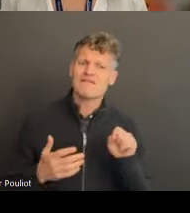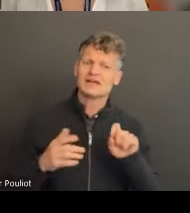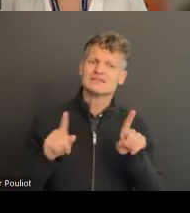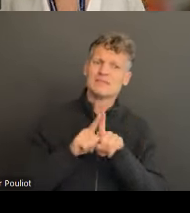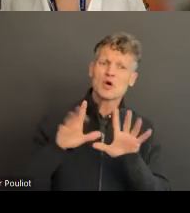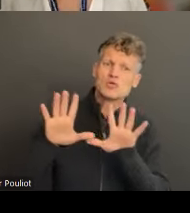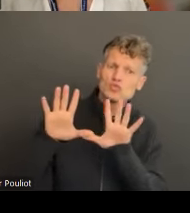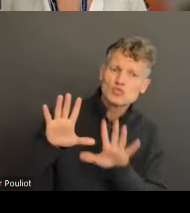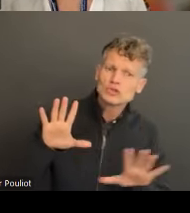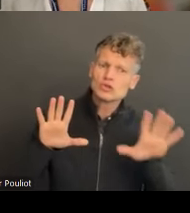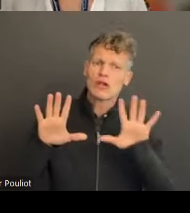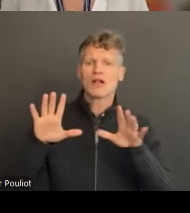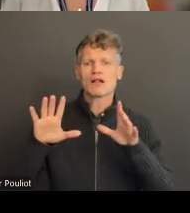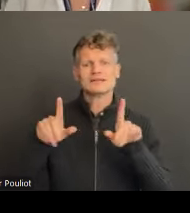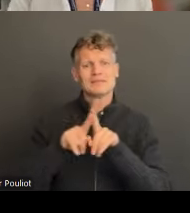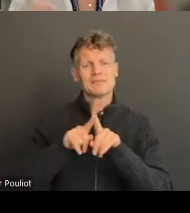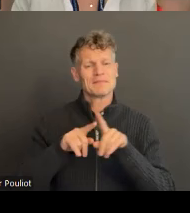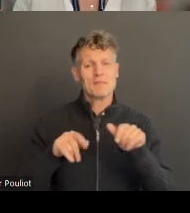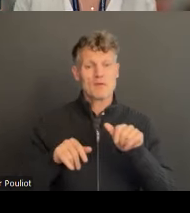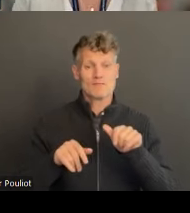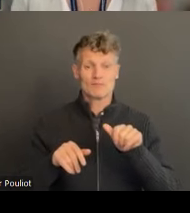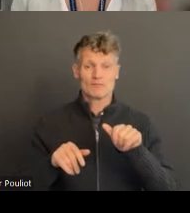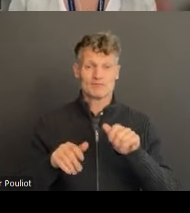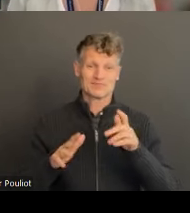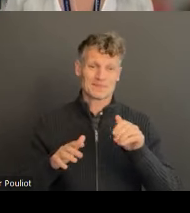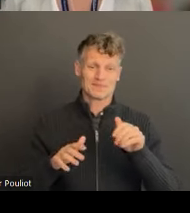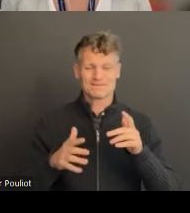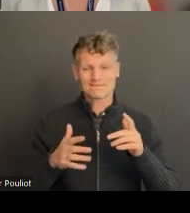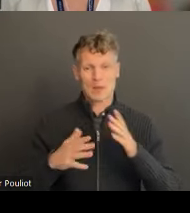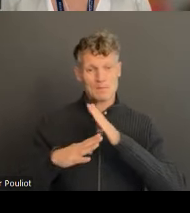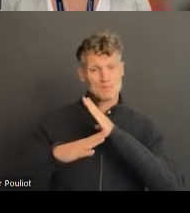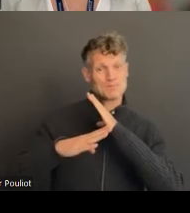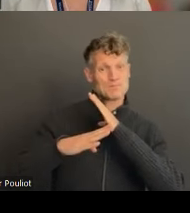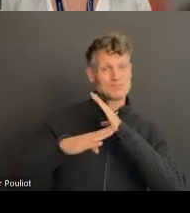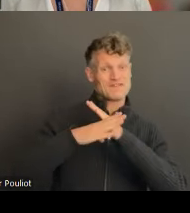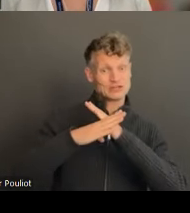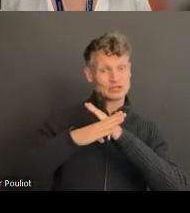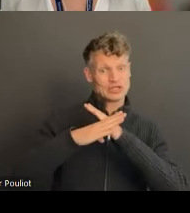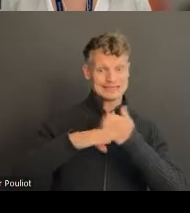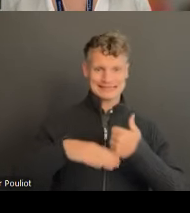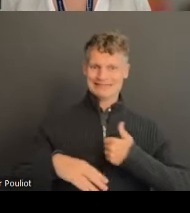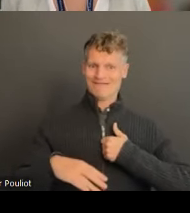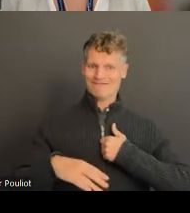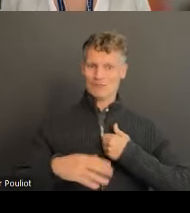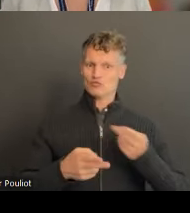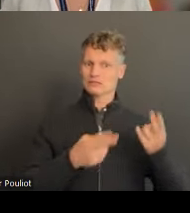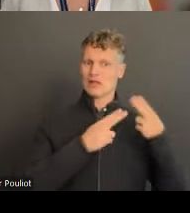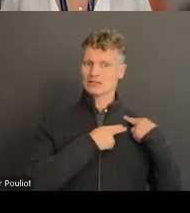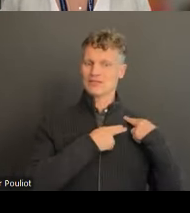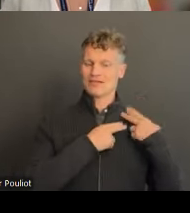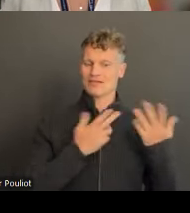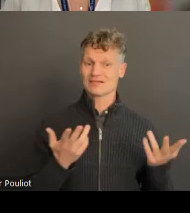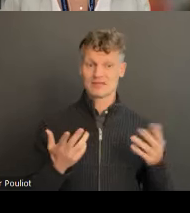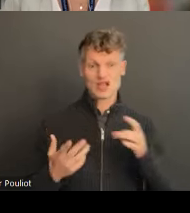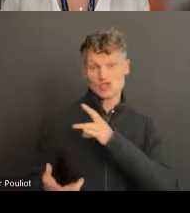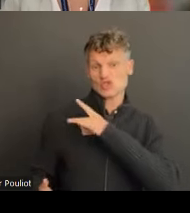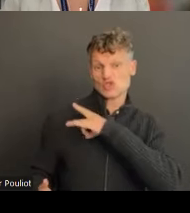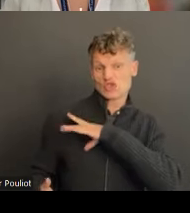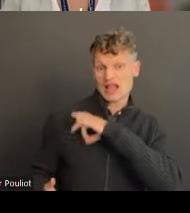listed here. And for instance, primary care, this is what we have in Chile. Then